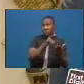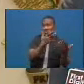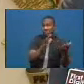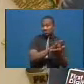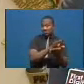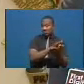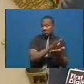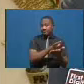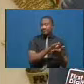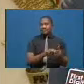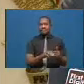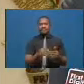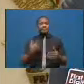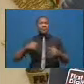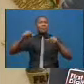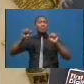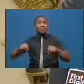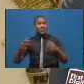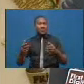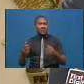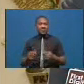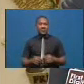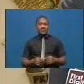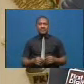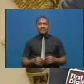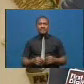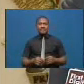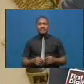schools, our capacity to